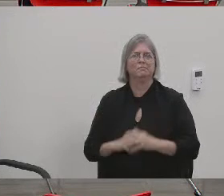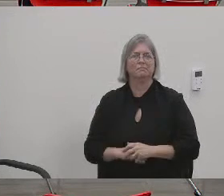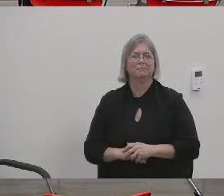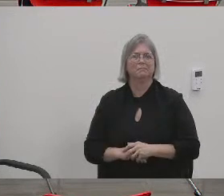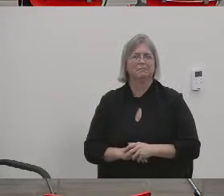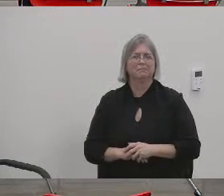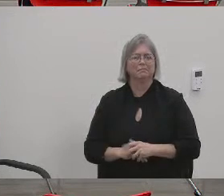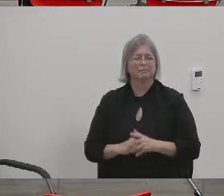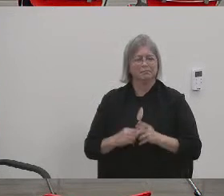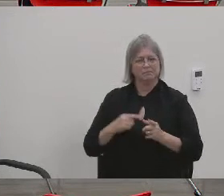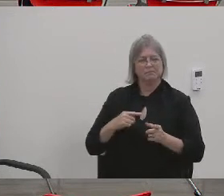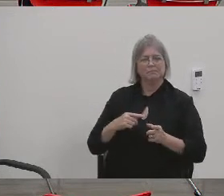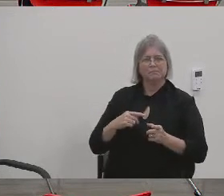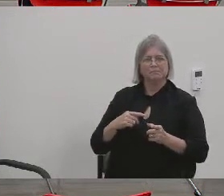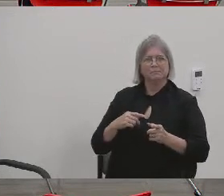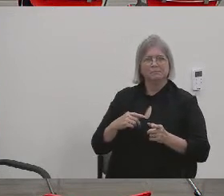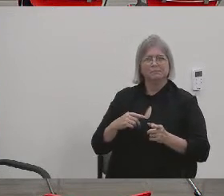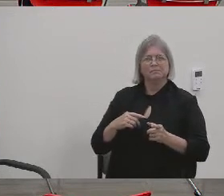Just want